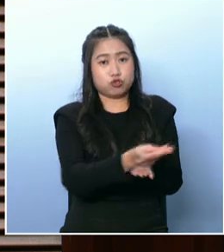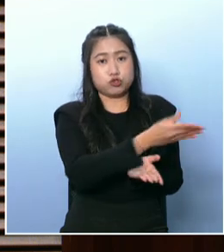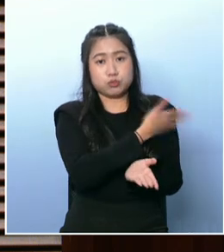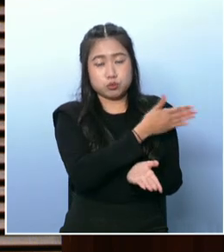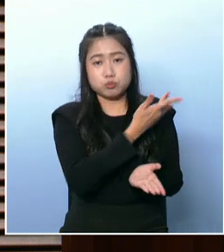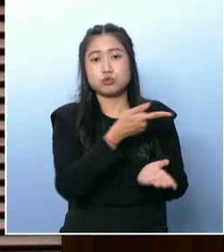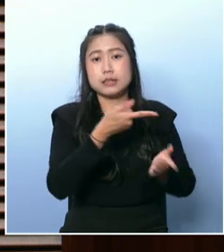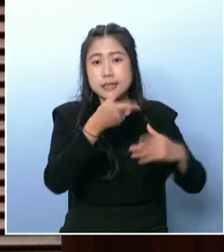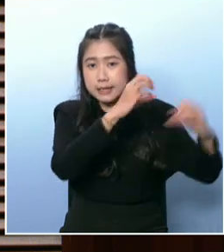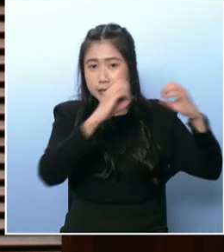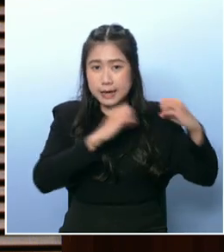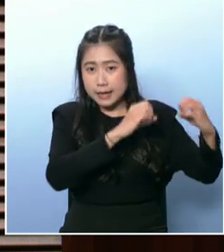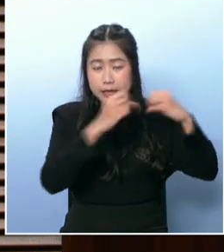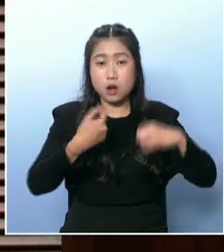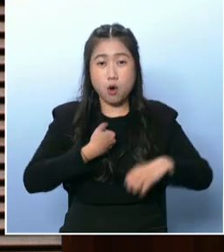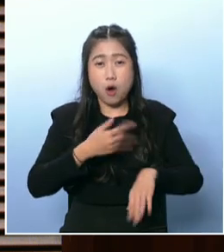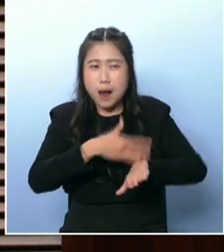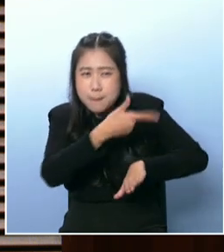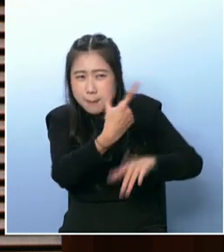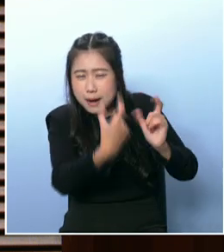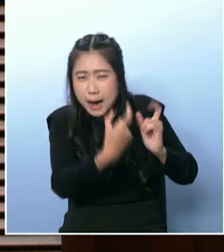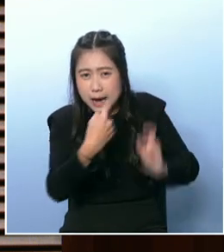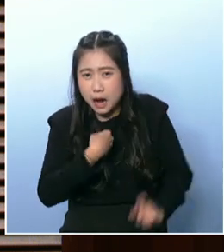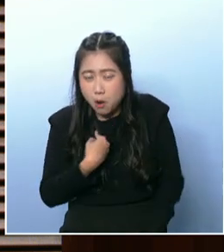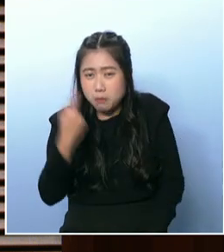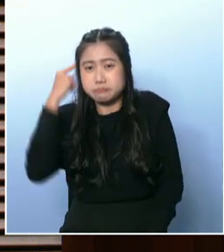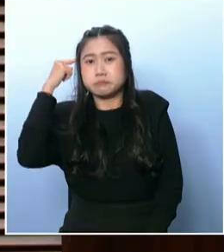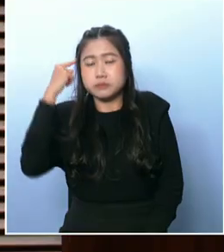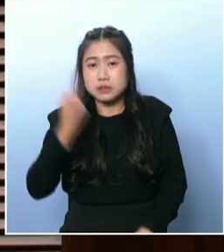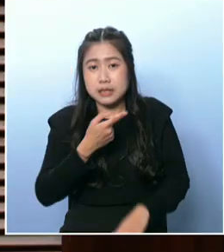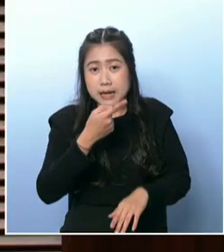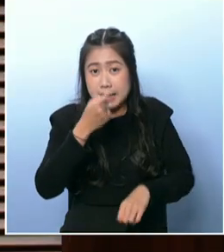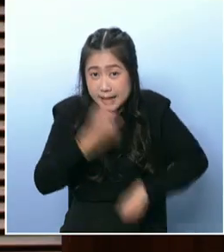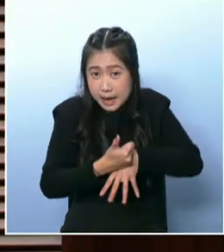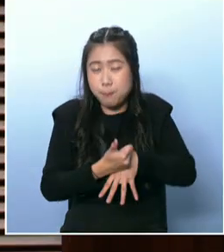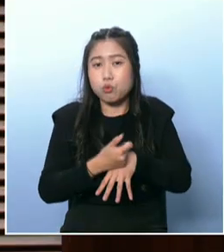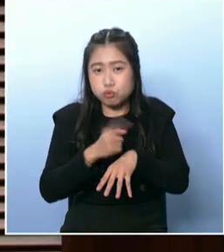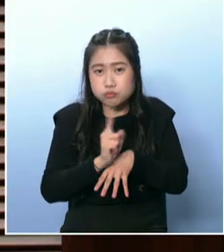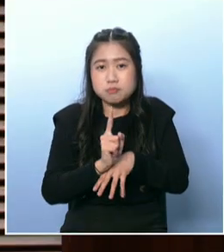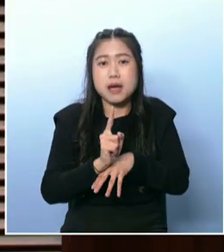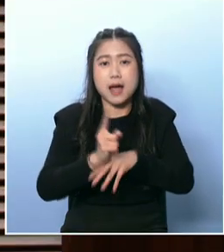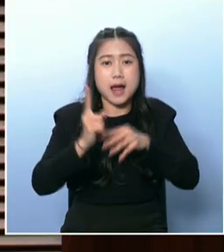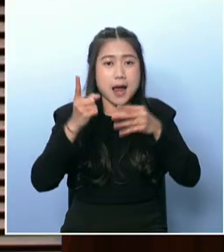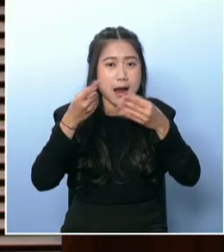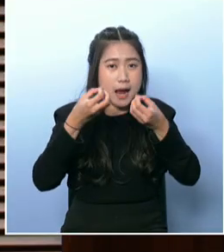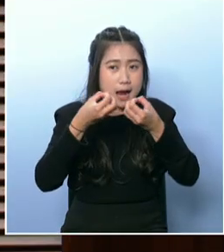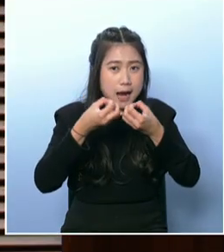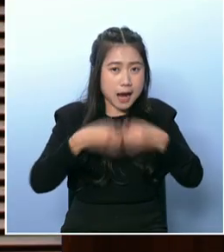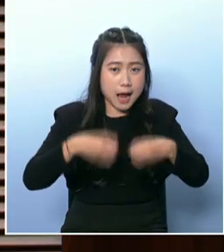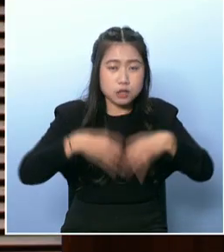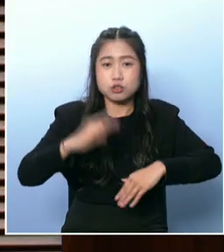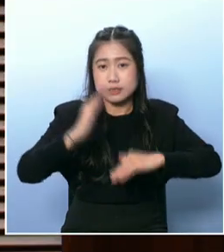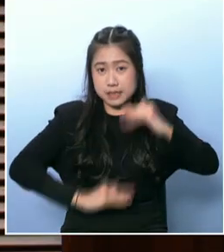being, when you discuss with the Privacy Commissioner, my understanding is